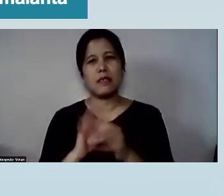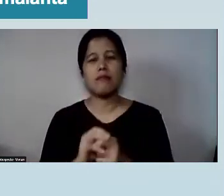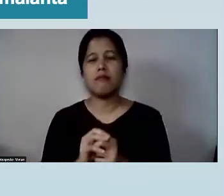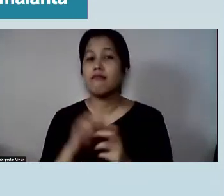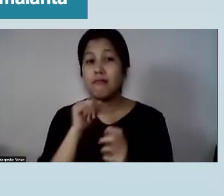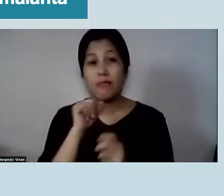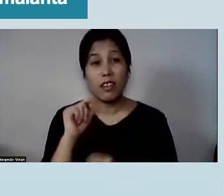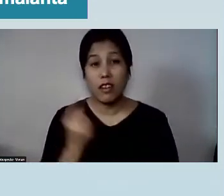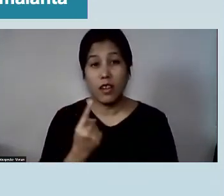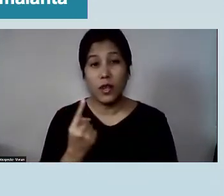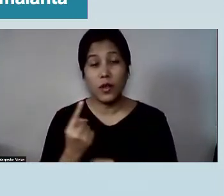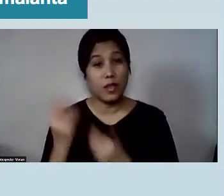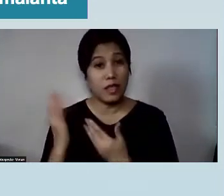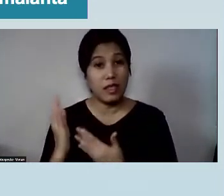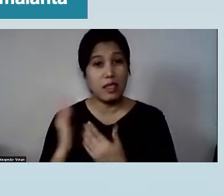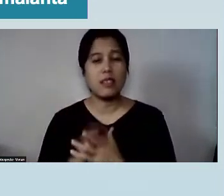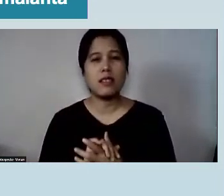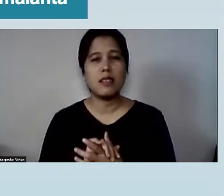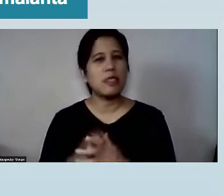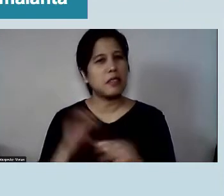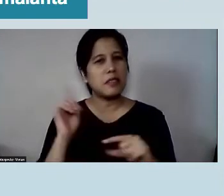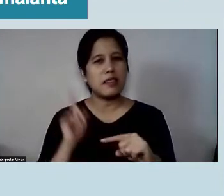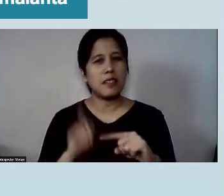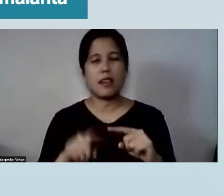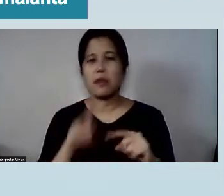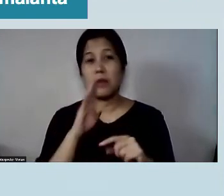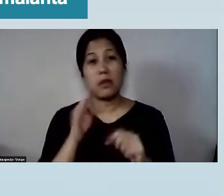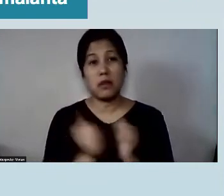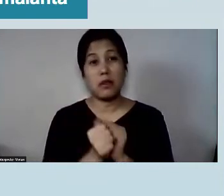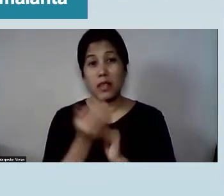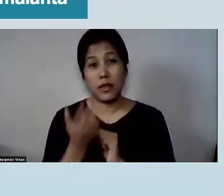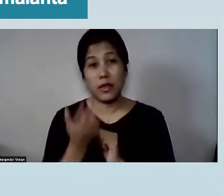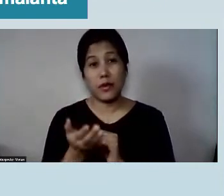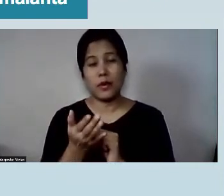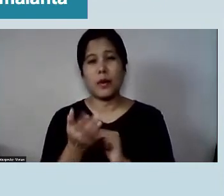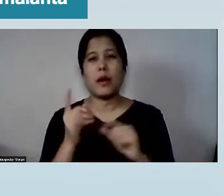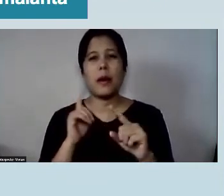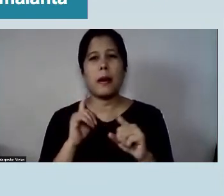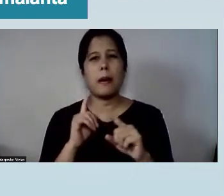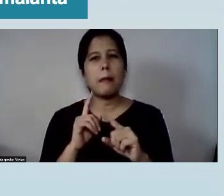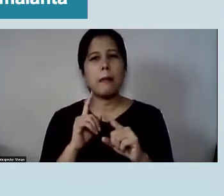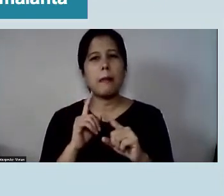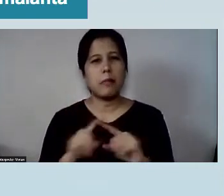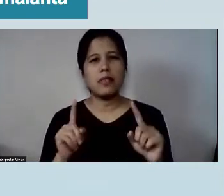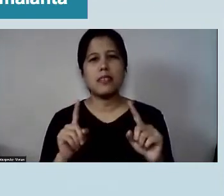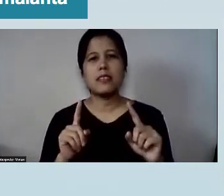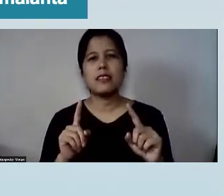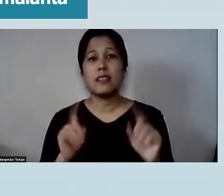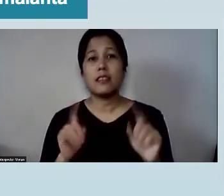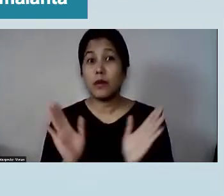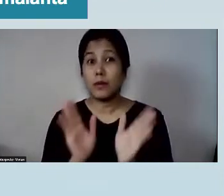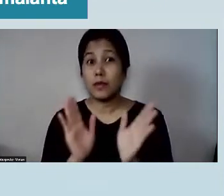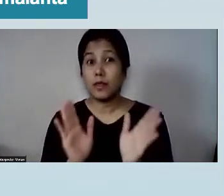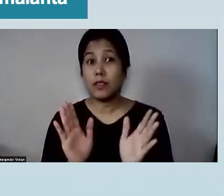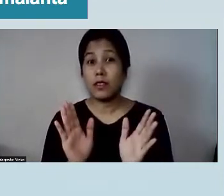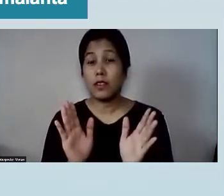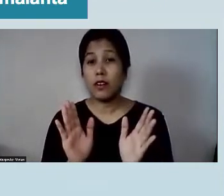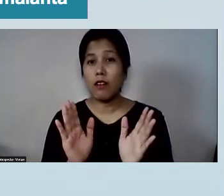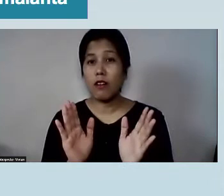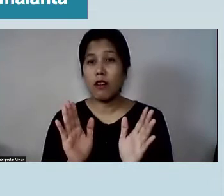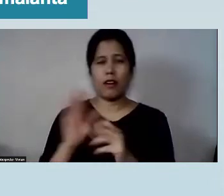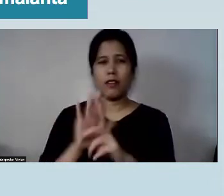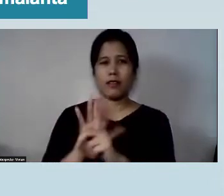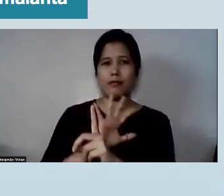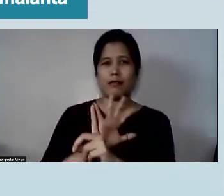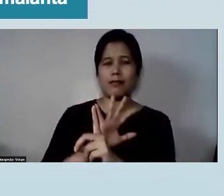always, but because there are some people who can't be with you, they will parang push you off. Difficulty